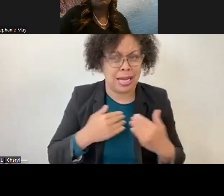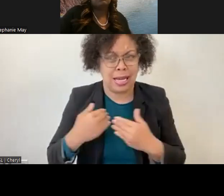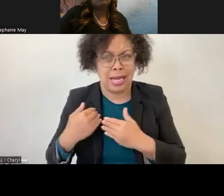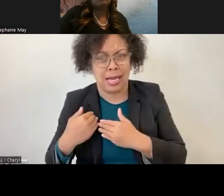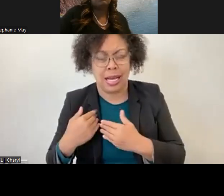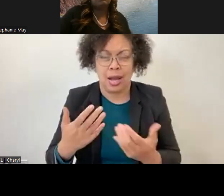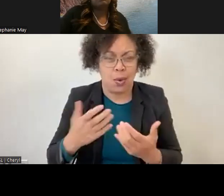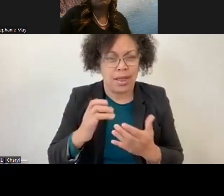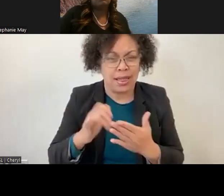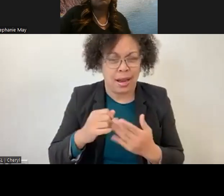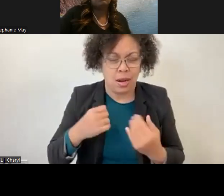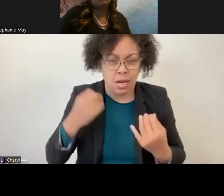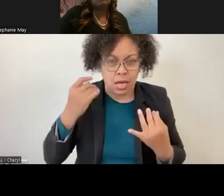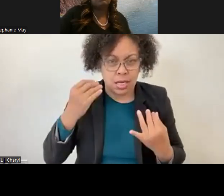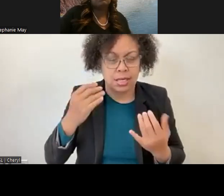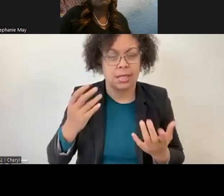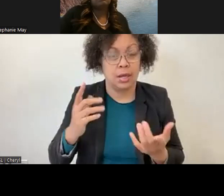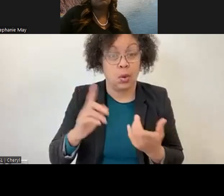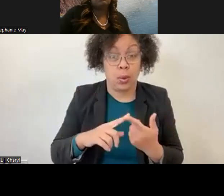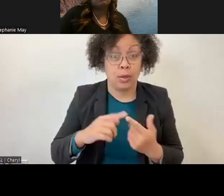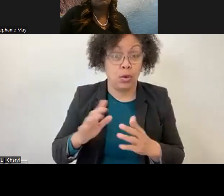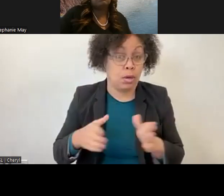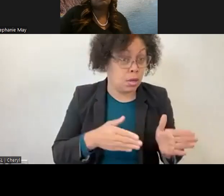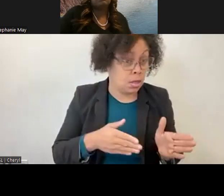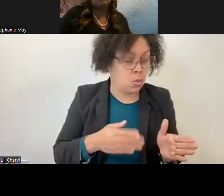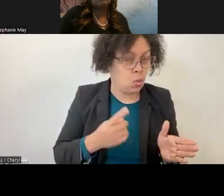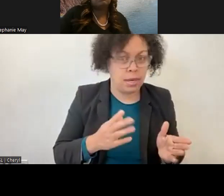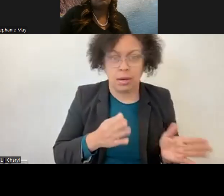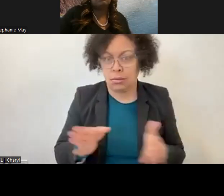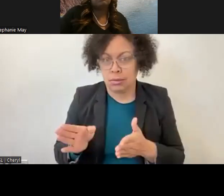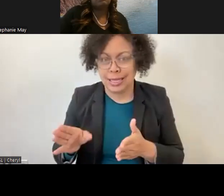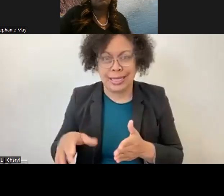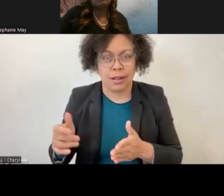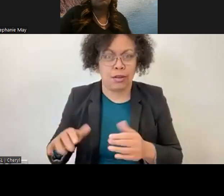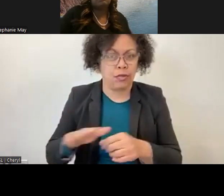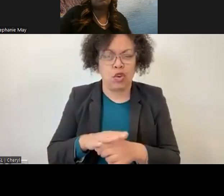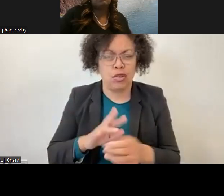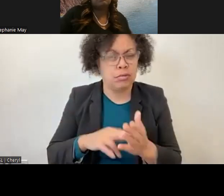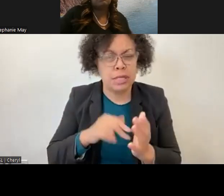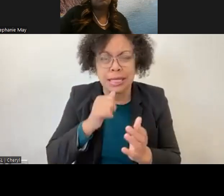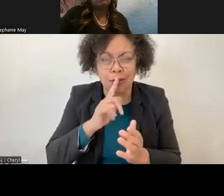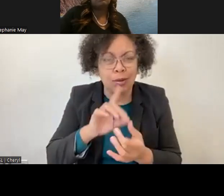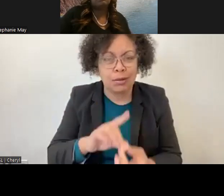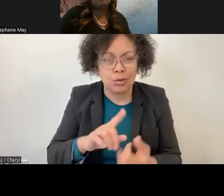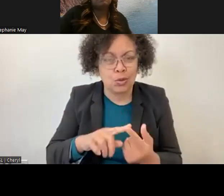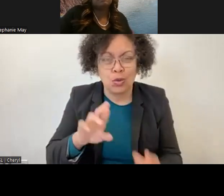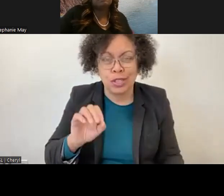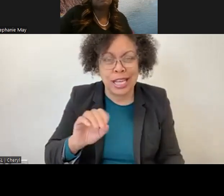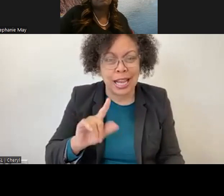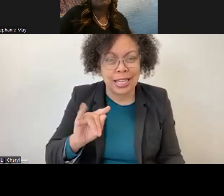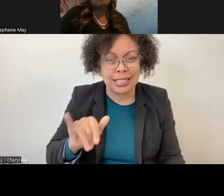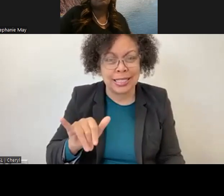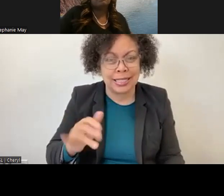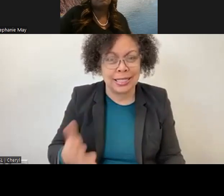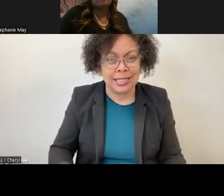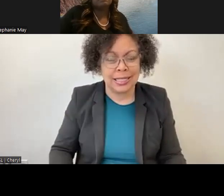want you to be in pain, but because when you surrender to one or the other, you're no longer in reality. There's always going to be, this is not public